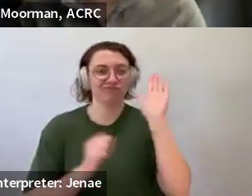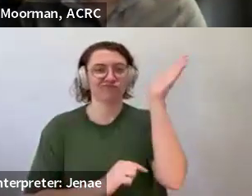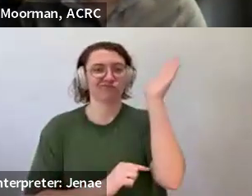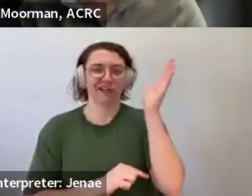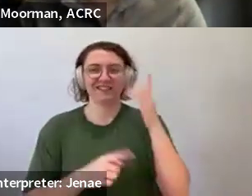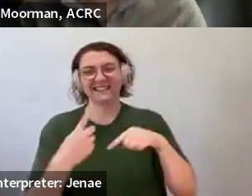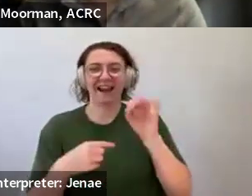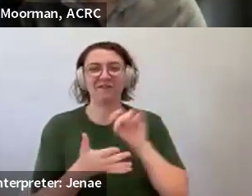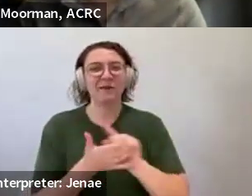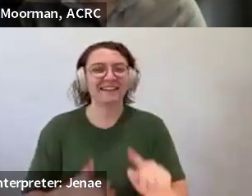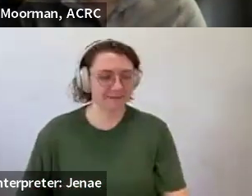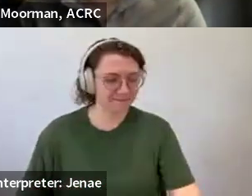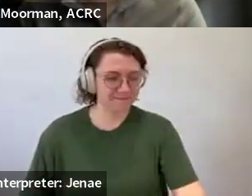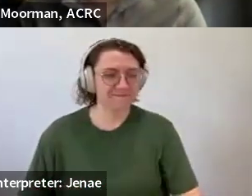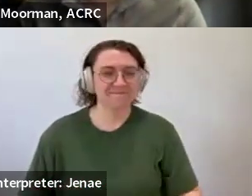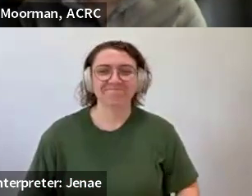on our sign of the week.